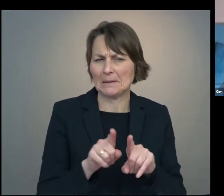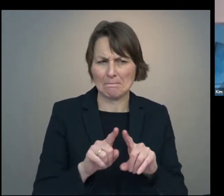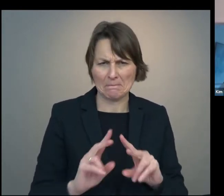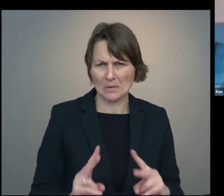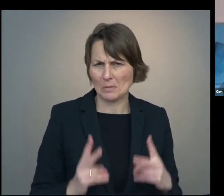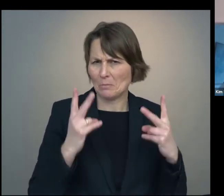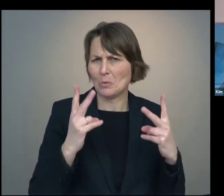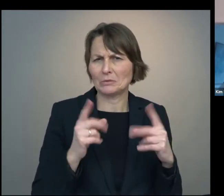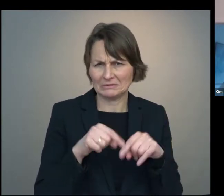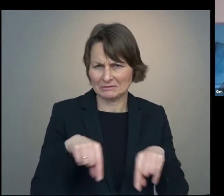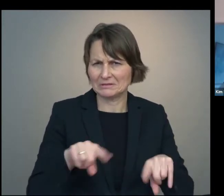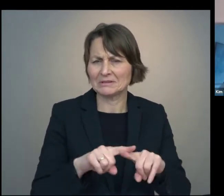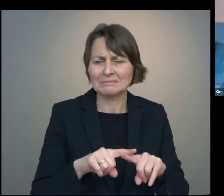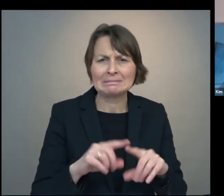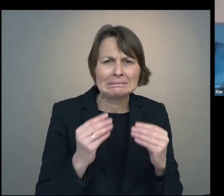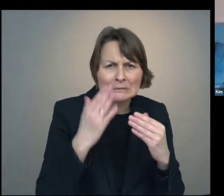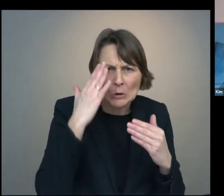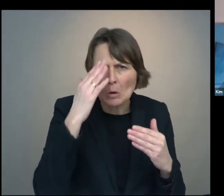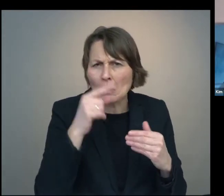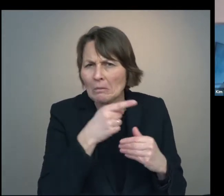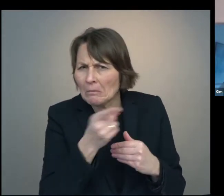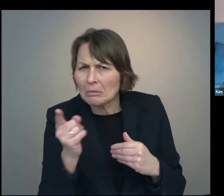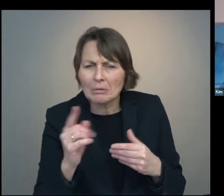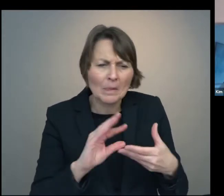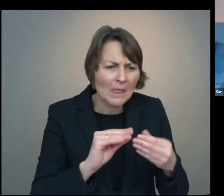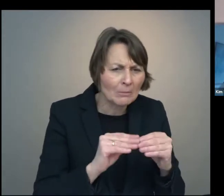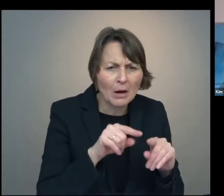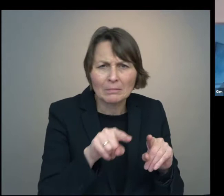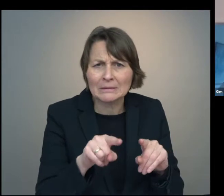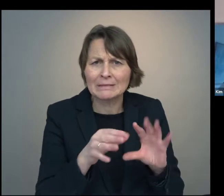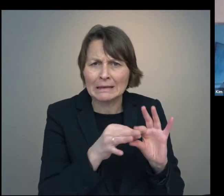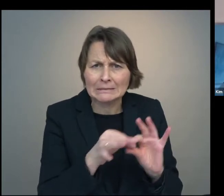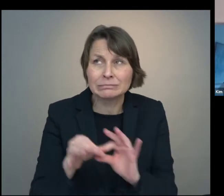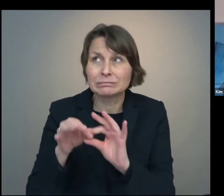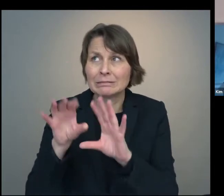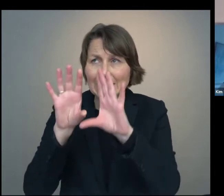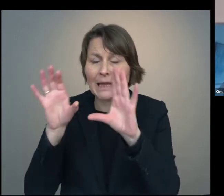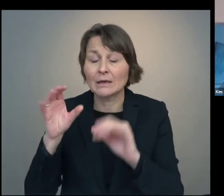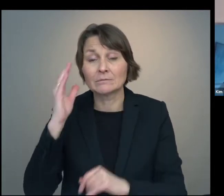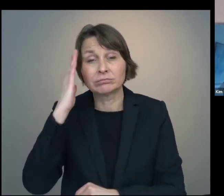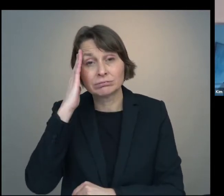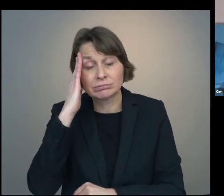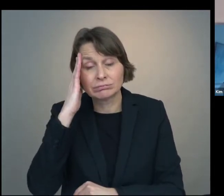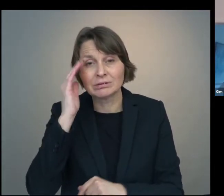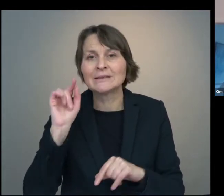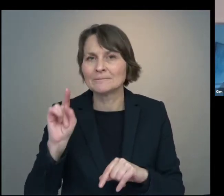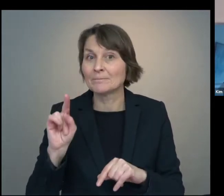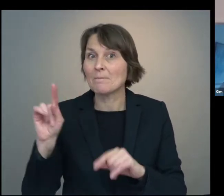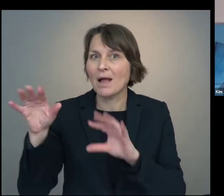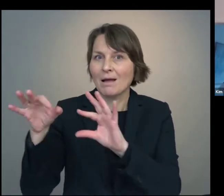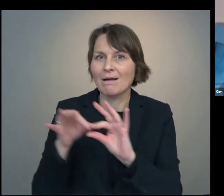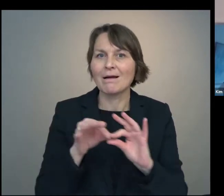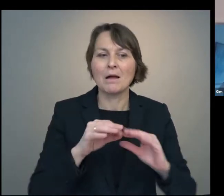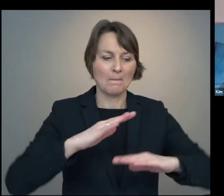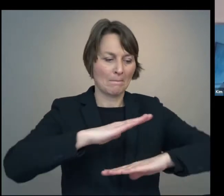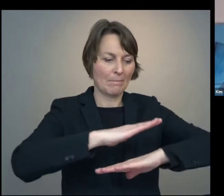mean, all the problems and issues we have had on the cloud platform, that the platform team